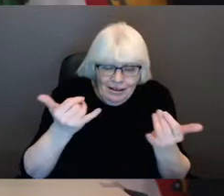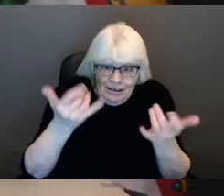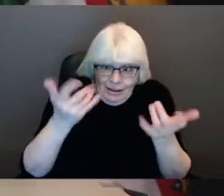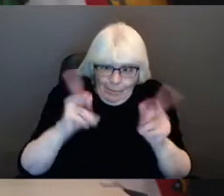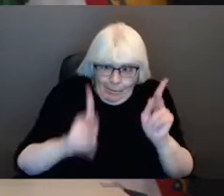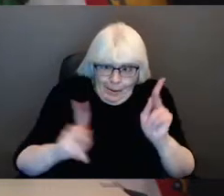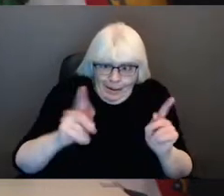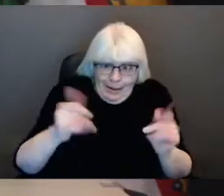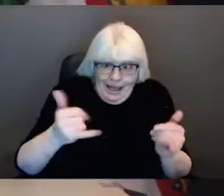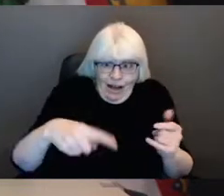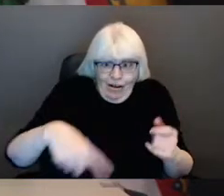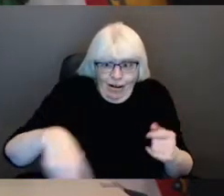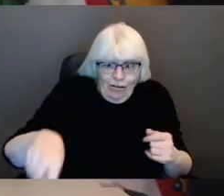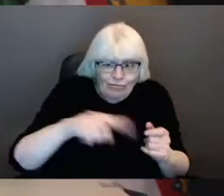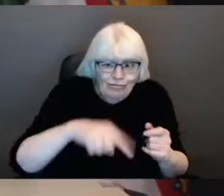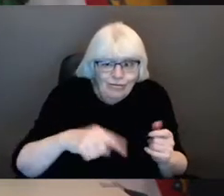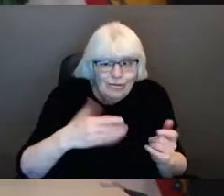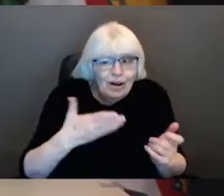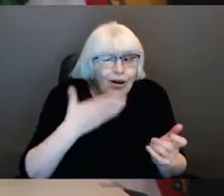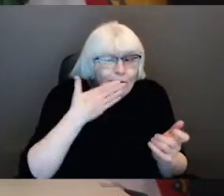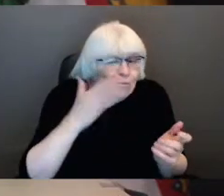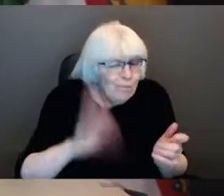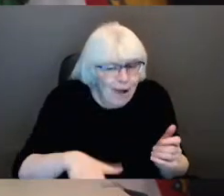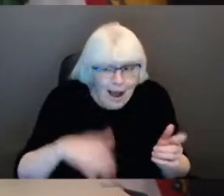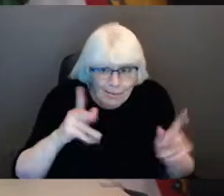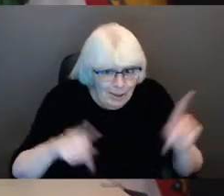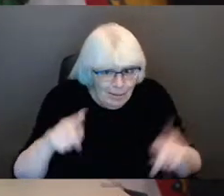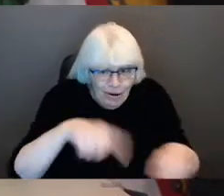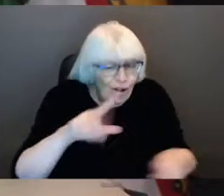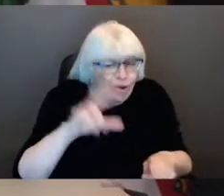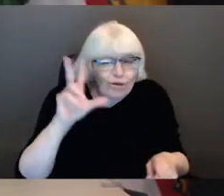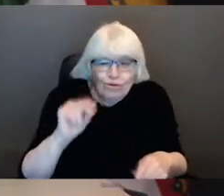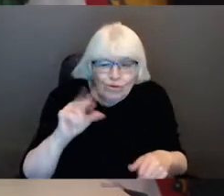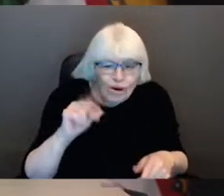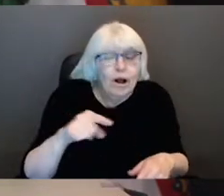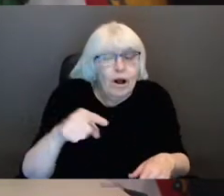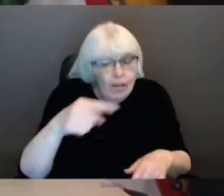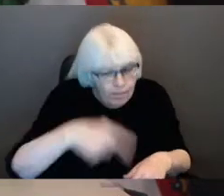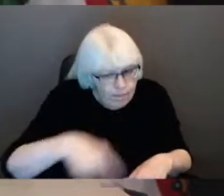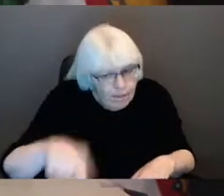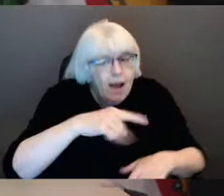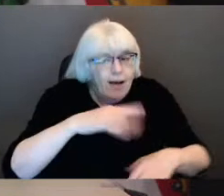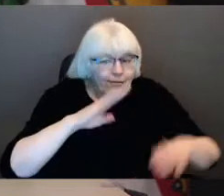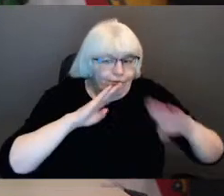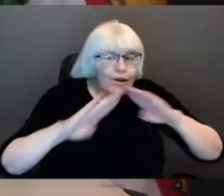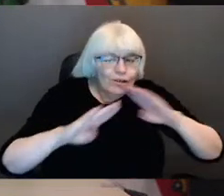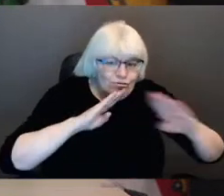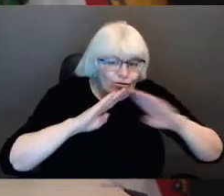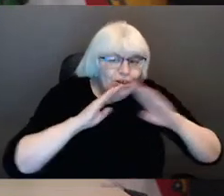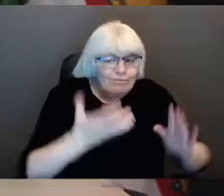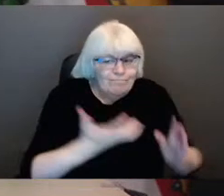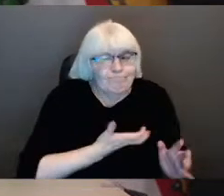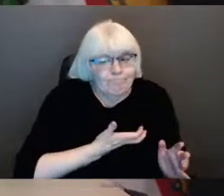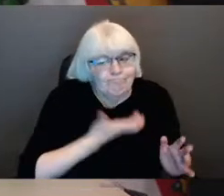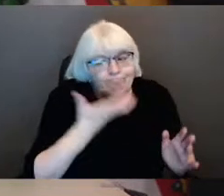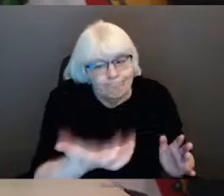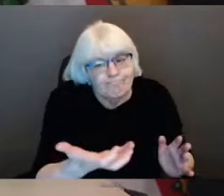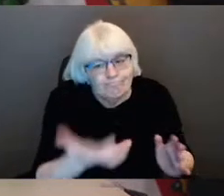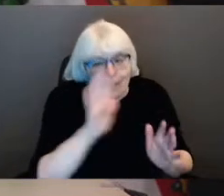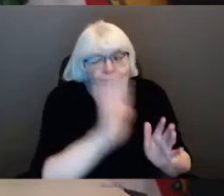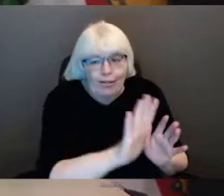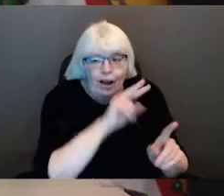bad people. I think they're frustrated and they want to voice their views and support their right to do